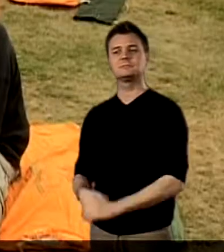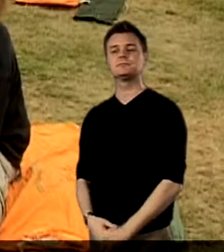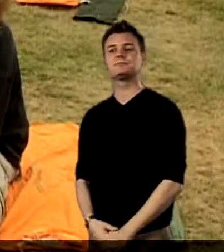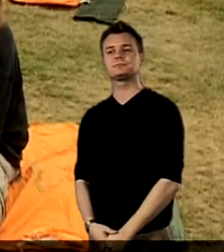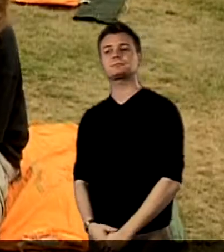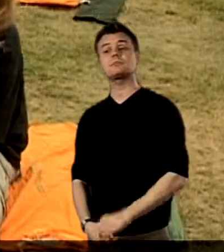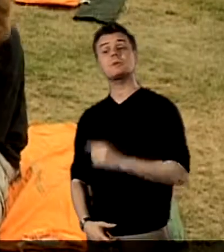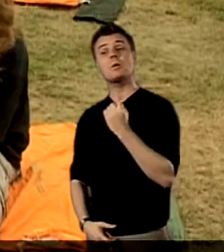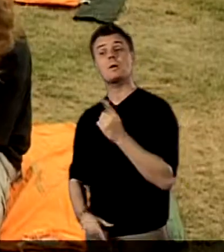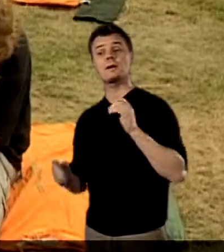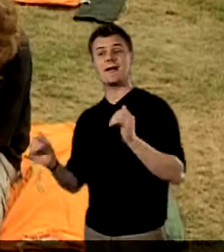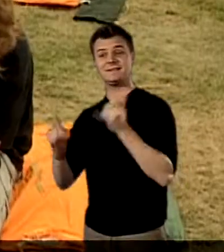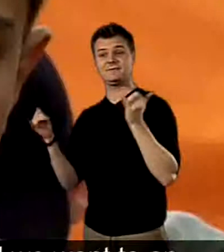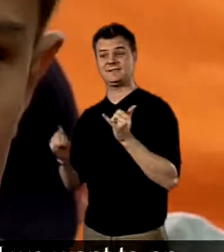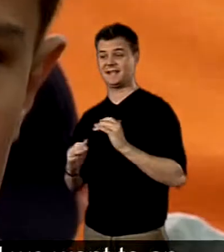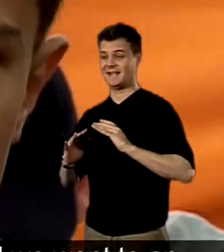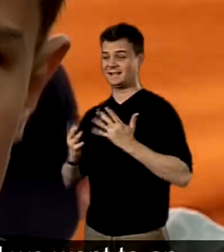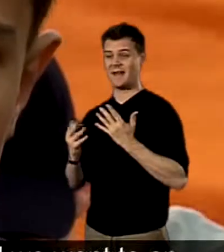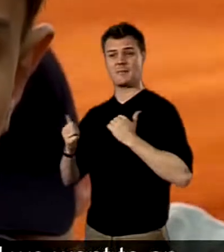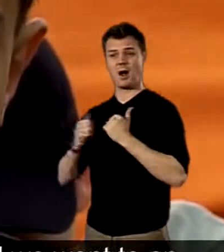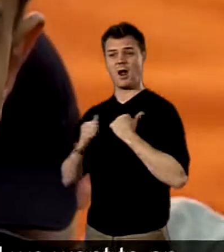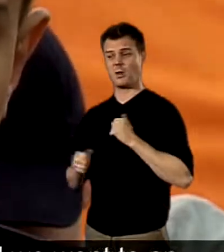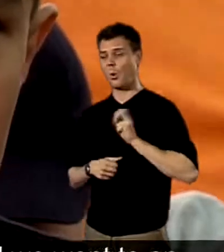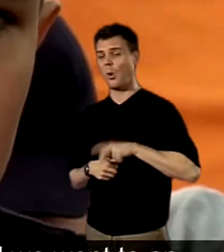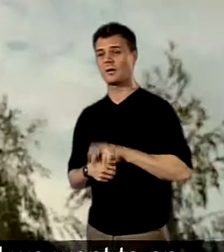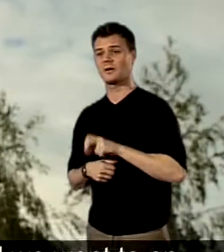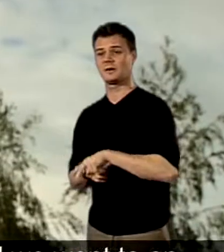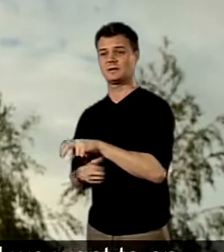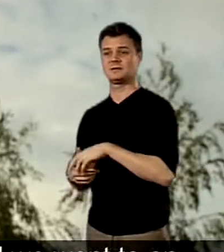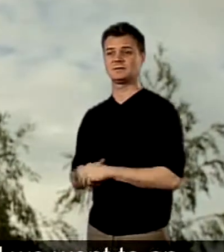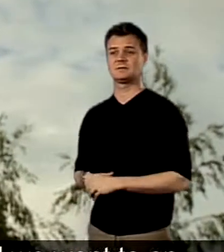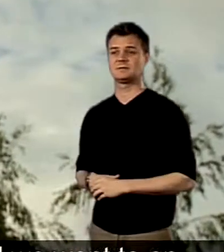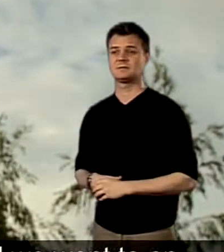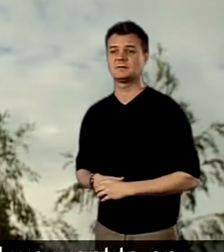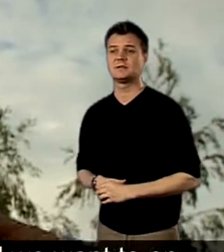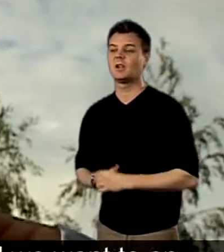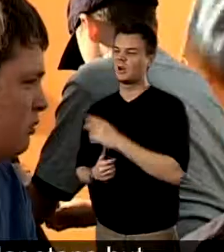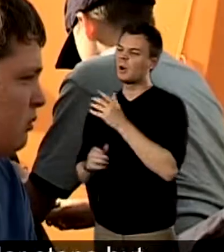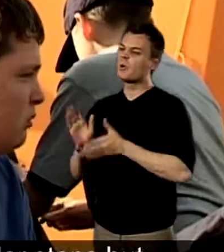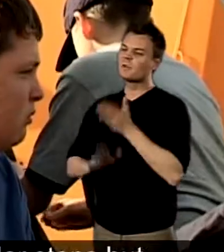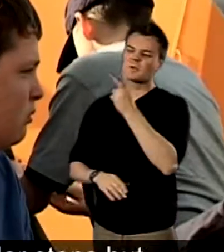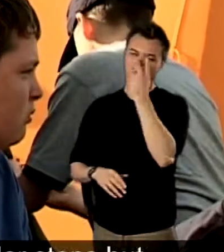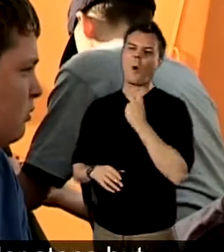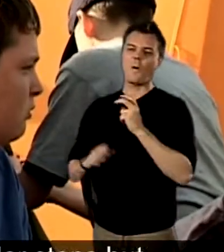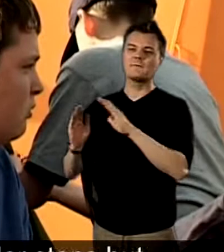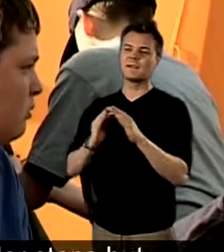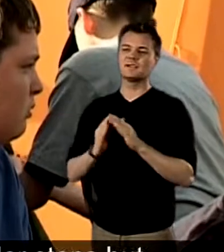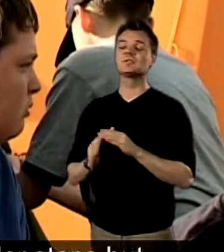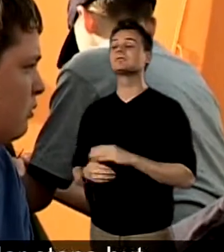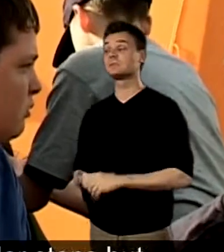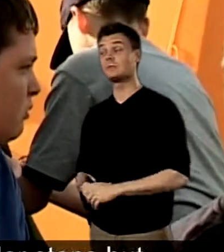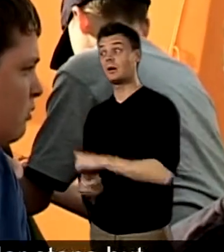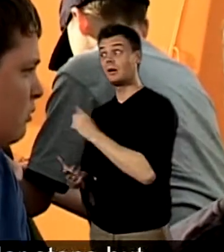camp activities was a 10-mile walk. We saw loads of wild deers and we went to an old-style village. It was interesting, and we